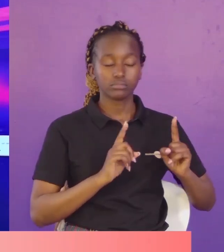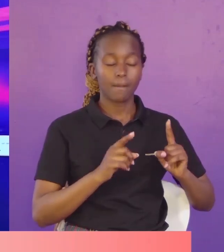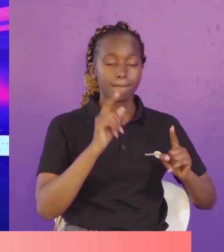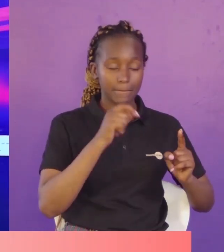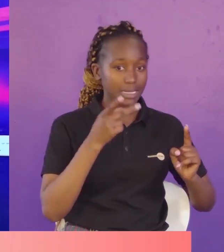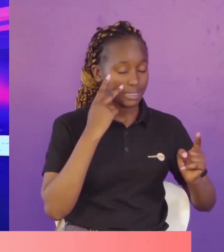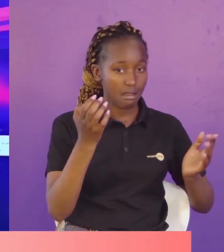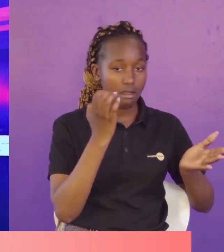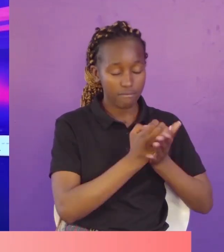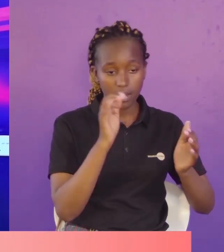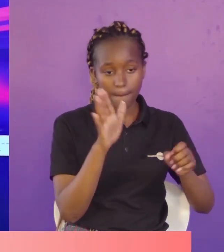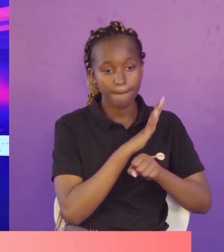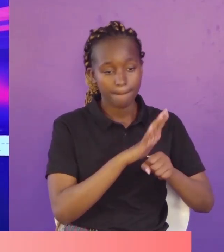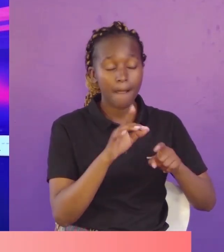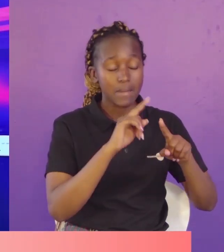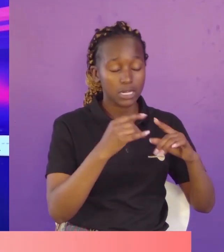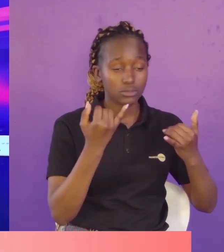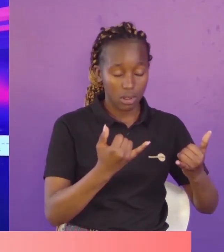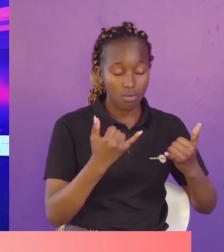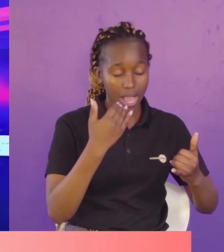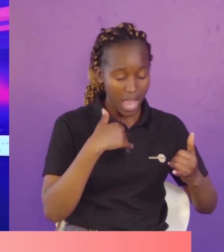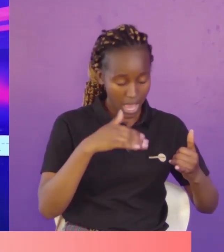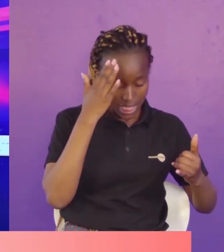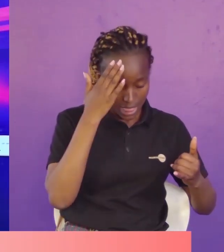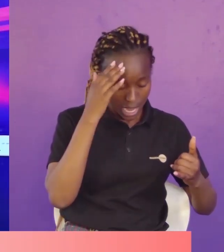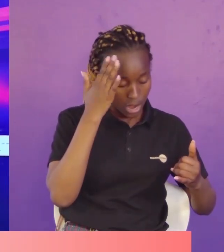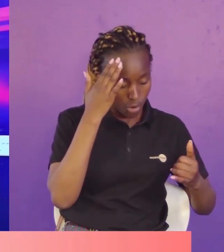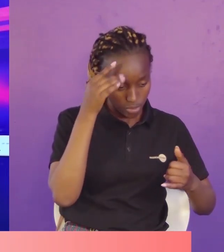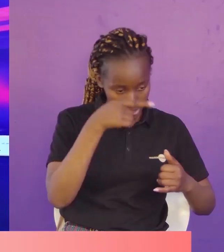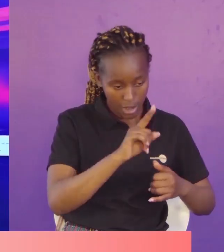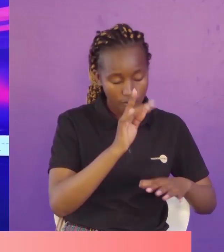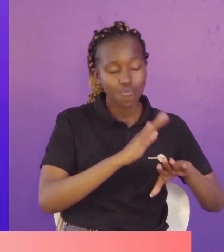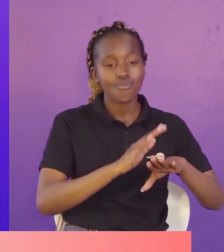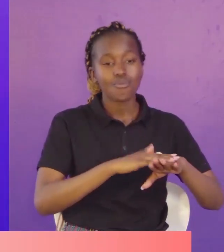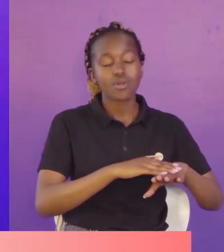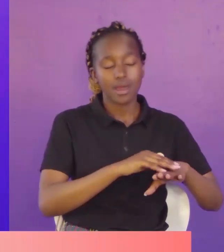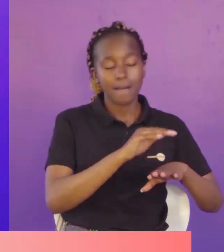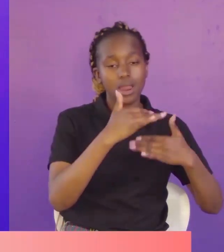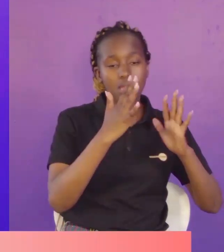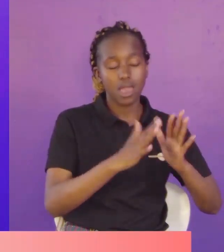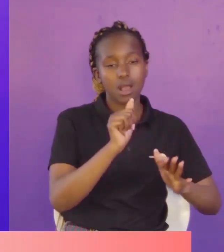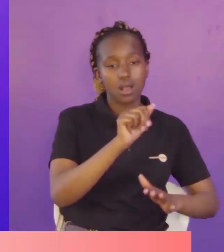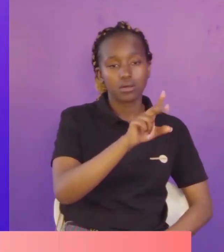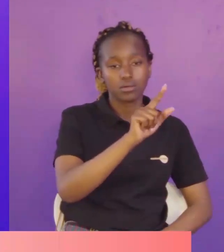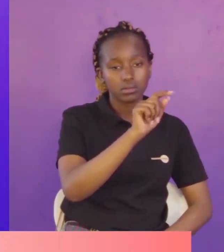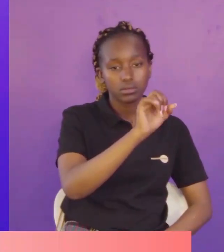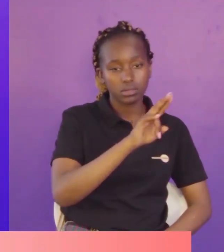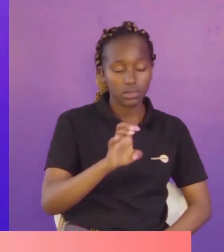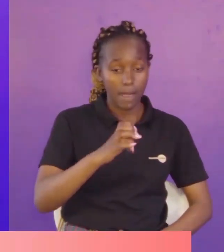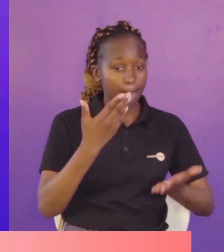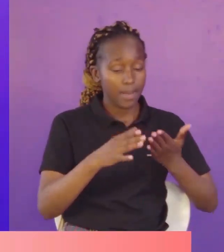proven. But Austin is also a good player. Yeah. I think Benny should think of